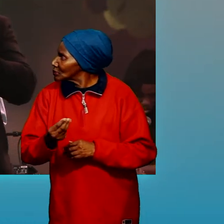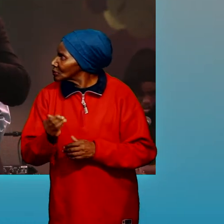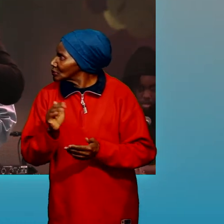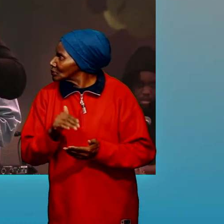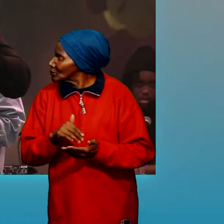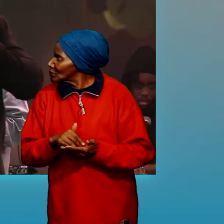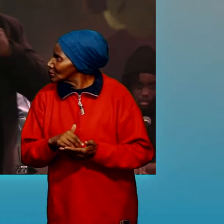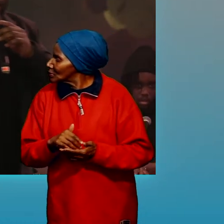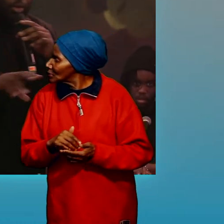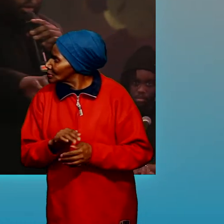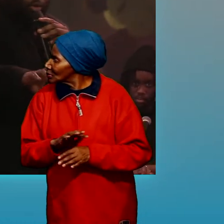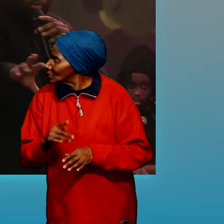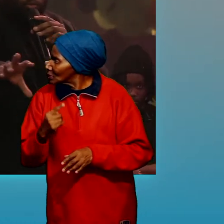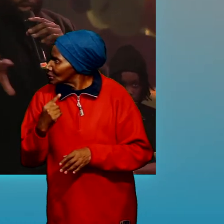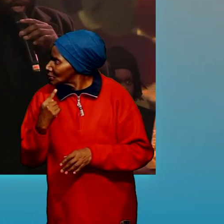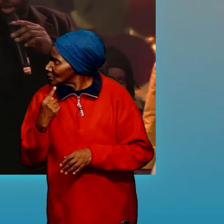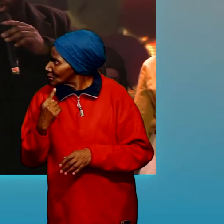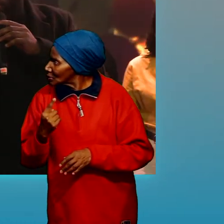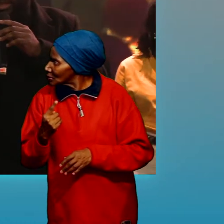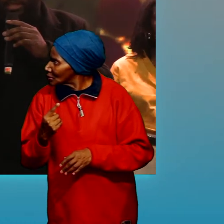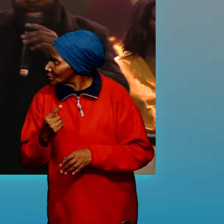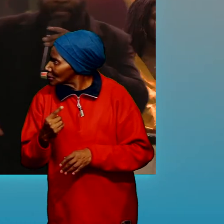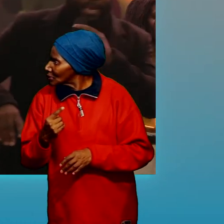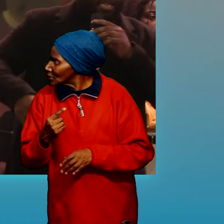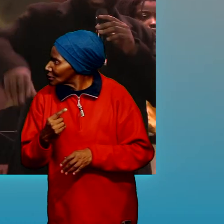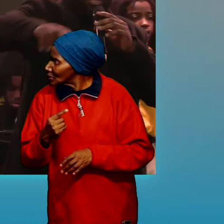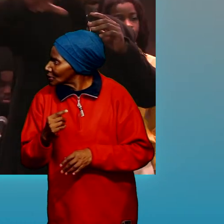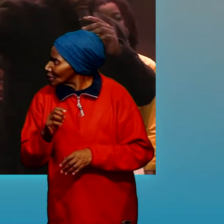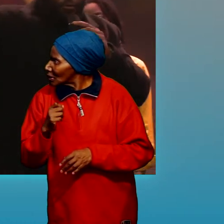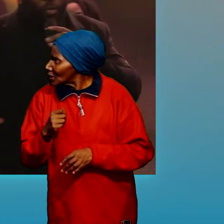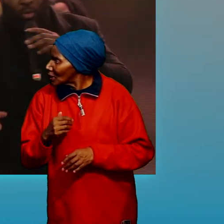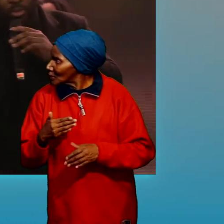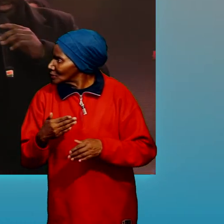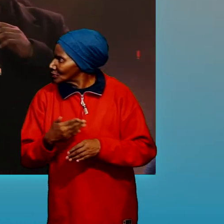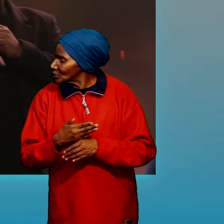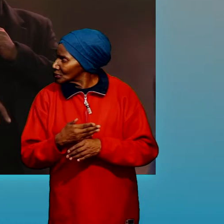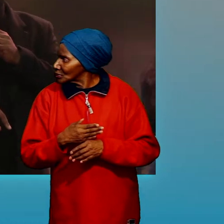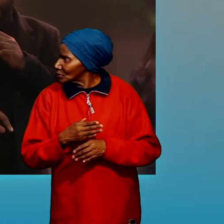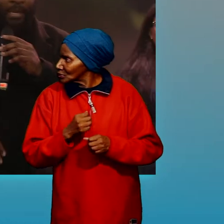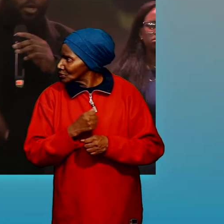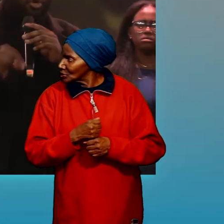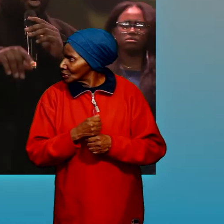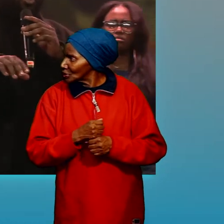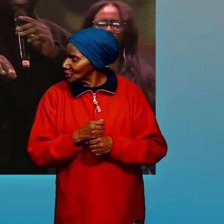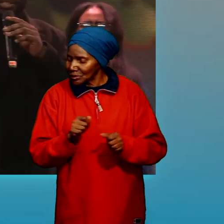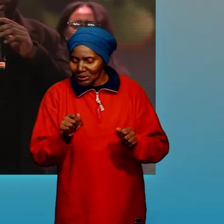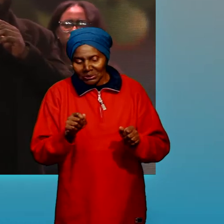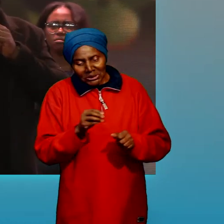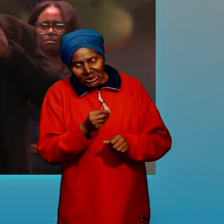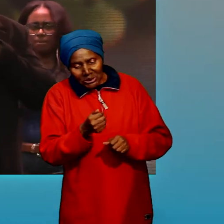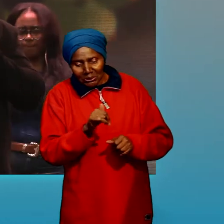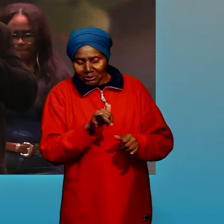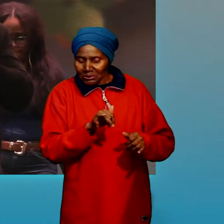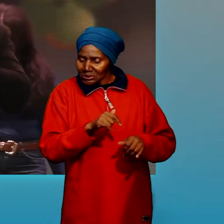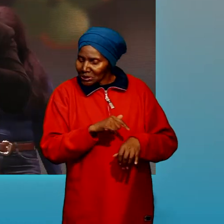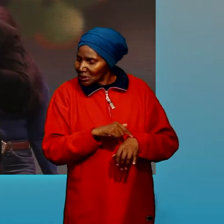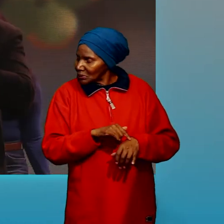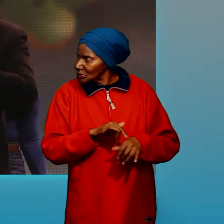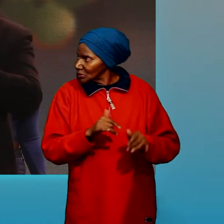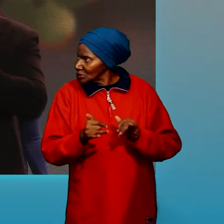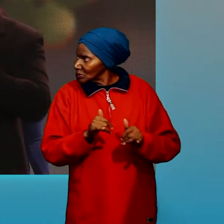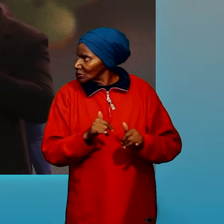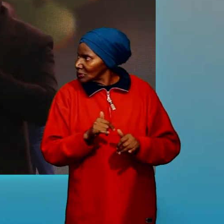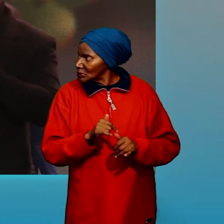They're not saying, I'll do church quarter time and then the other three quarters is down to me. No, it's Jesus or